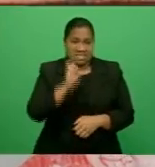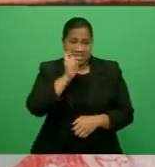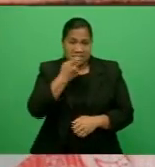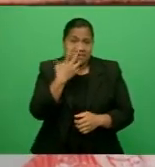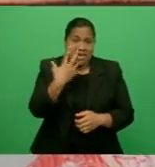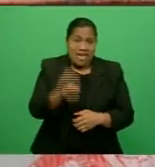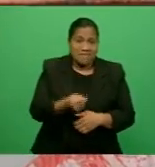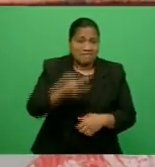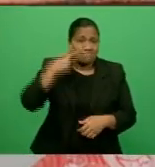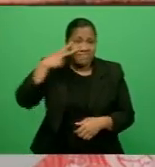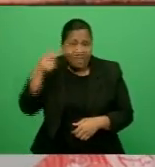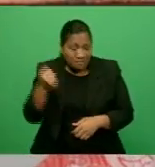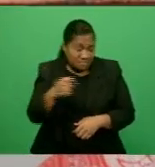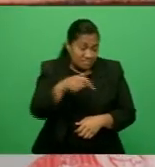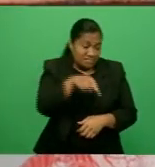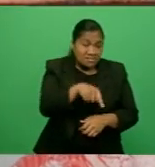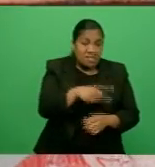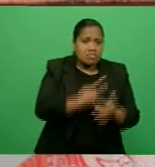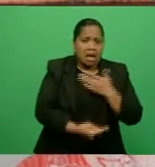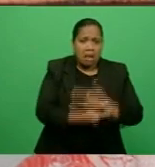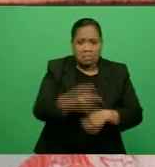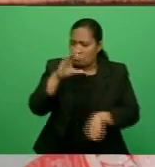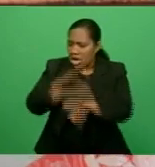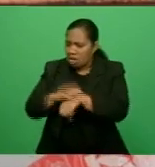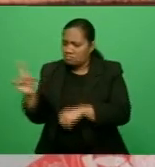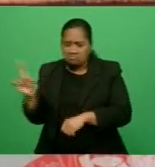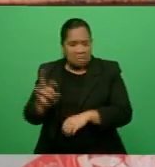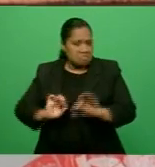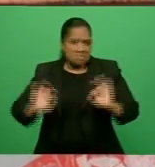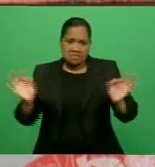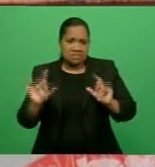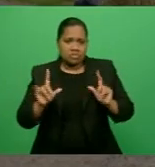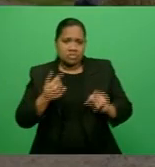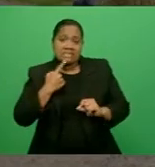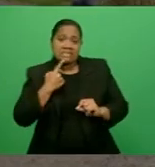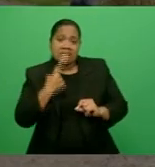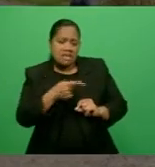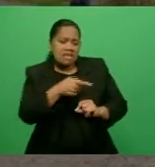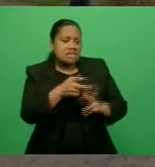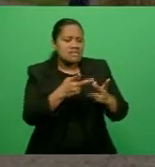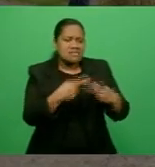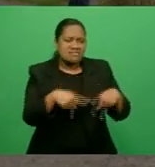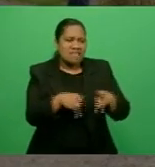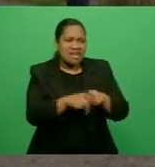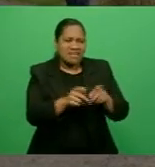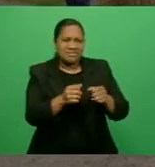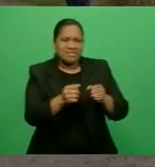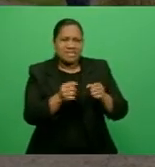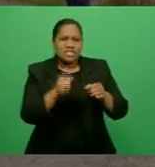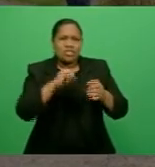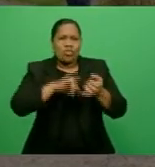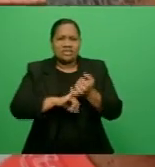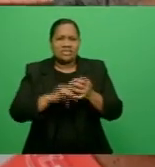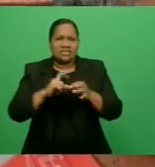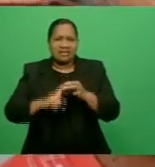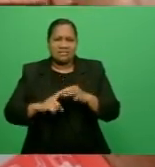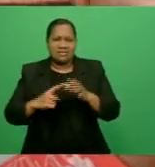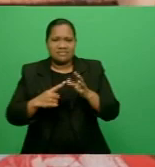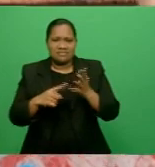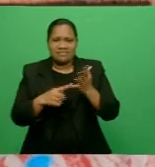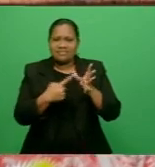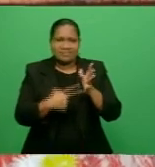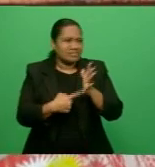If someone steals here, the police will never take action. They said it's a squatter and they cannot deal with cases that happened in this place. Cases